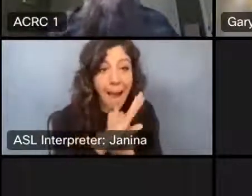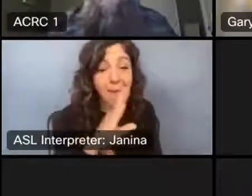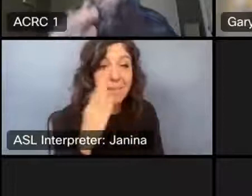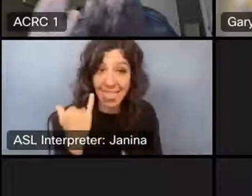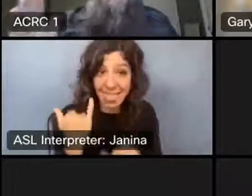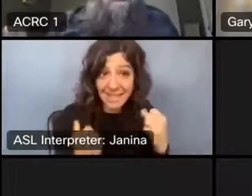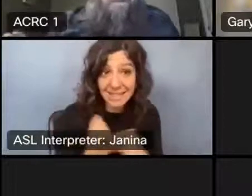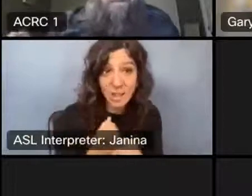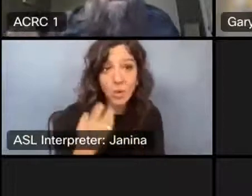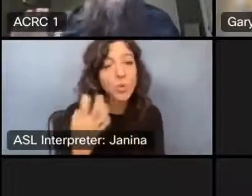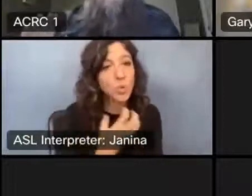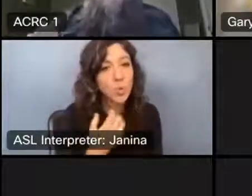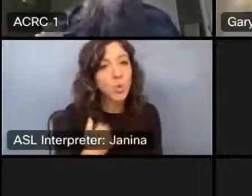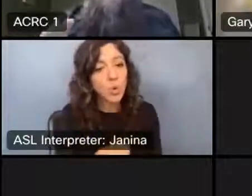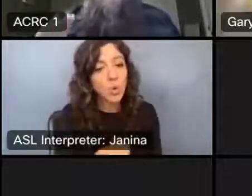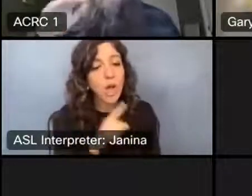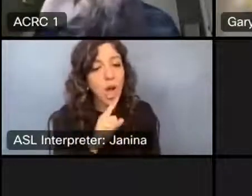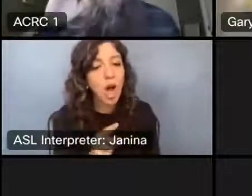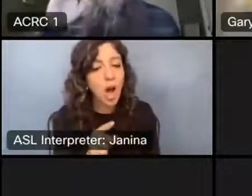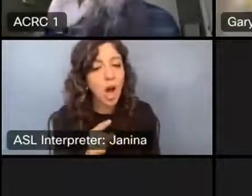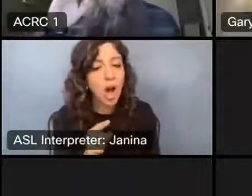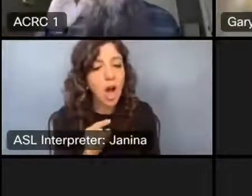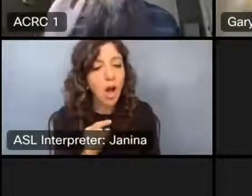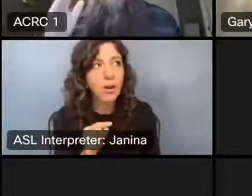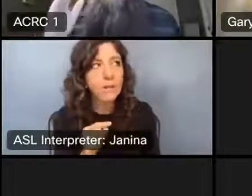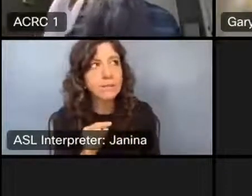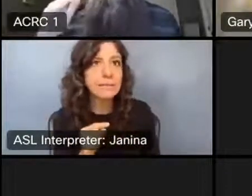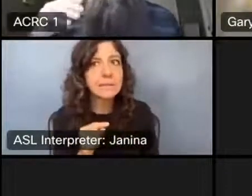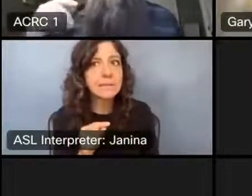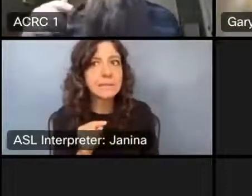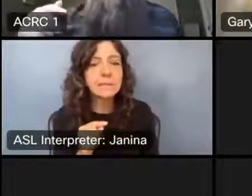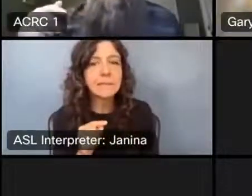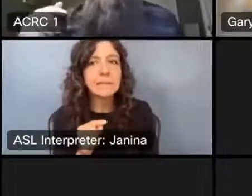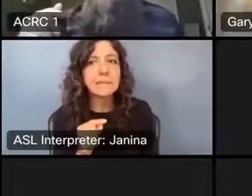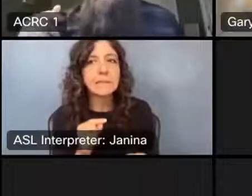really coming out of I think a little bit of a lower